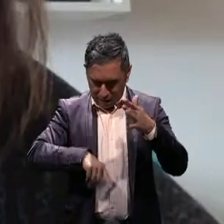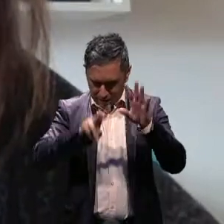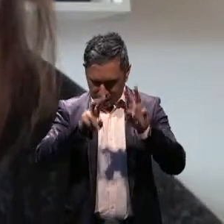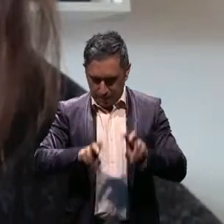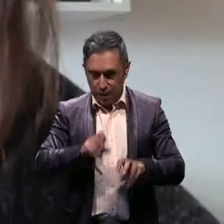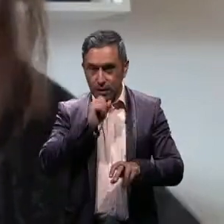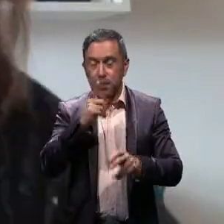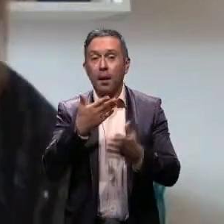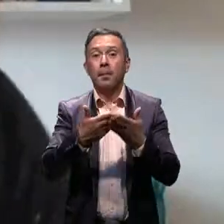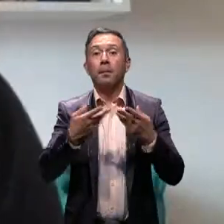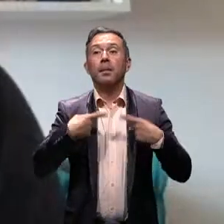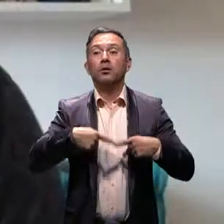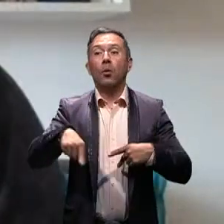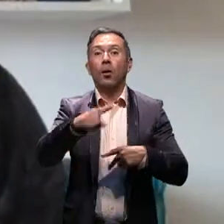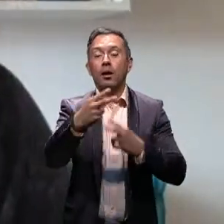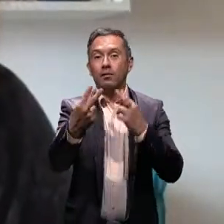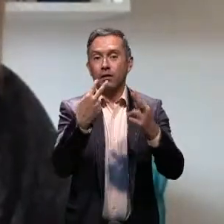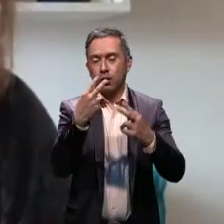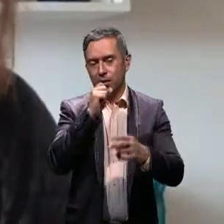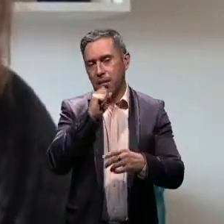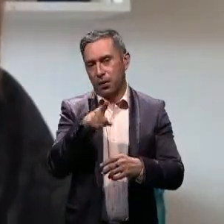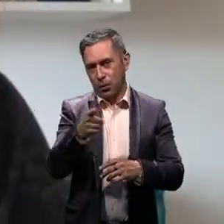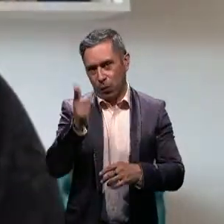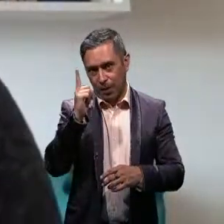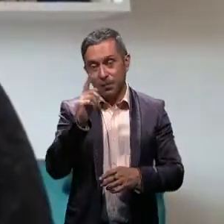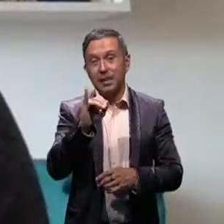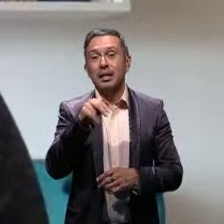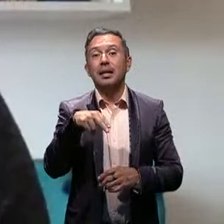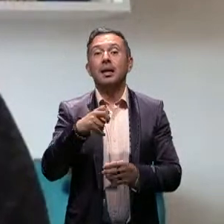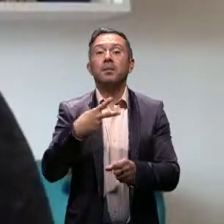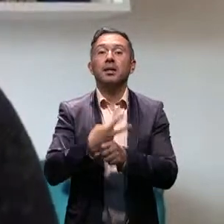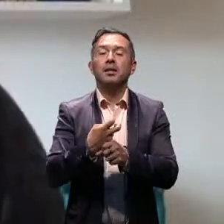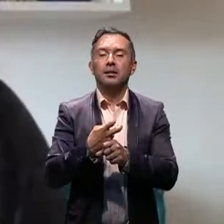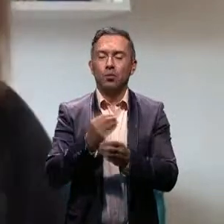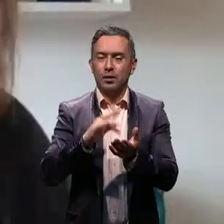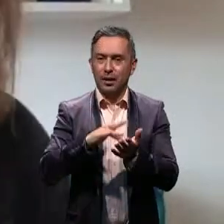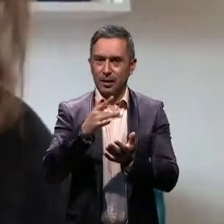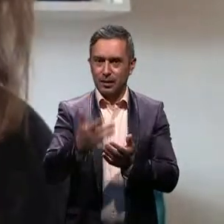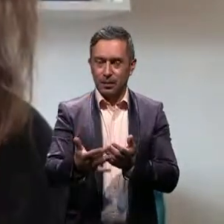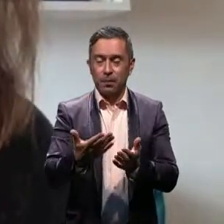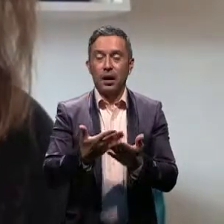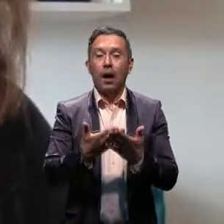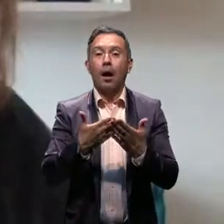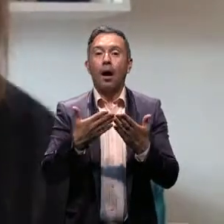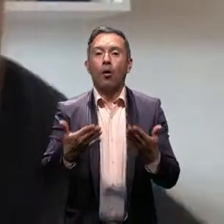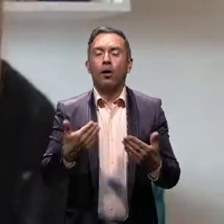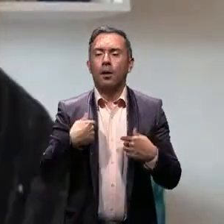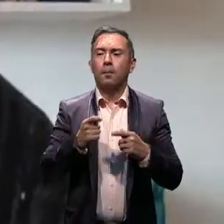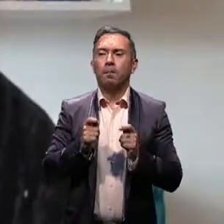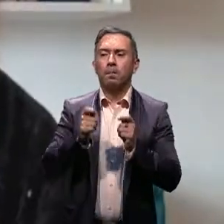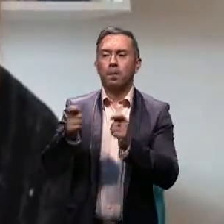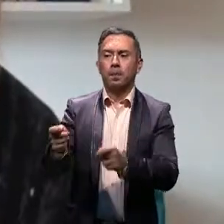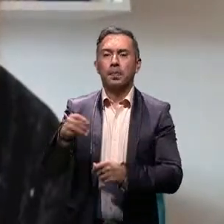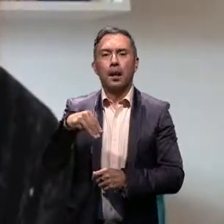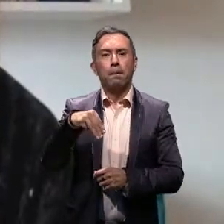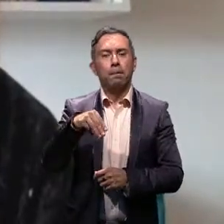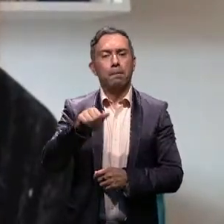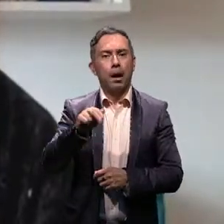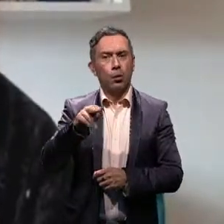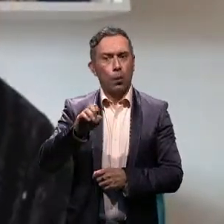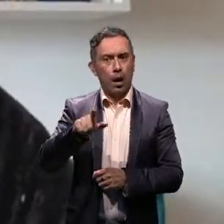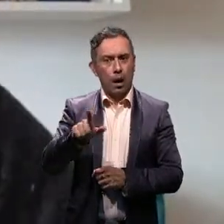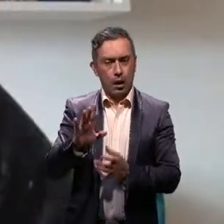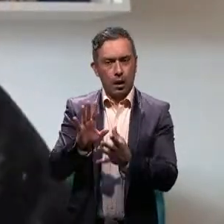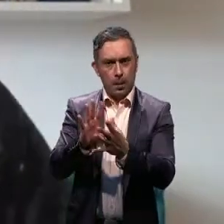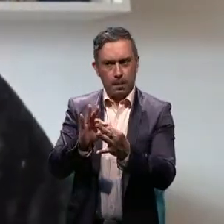audience today was very happy to hear all of these insights. Ine, thank you for the invitation, and I give the